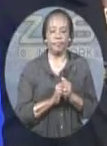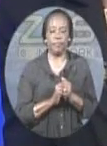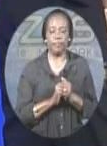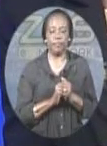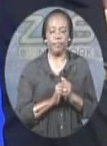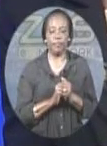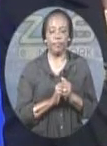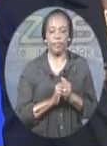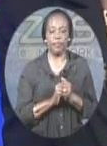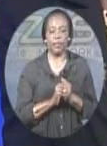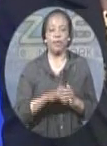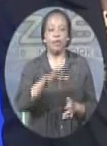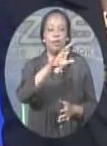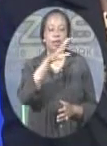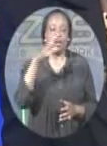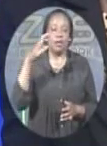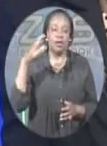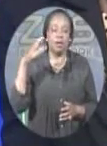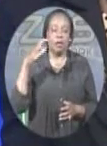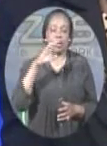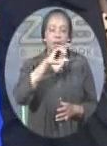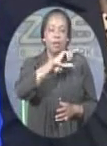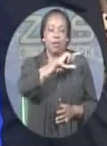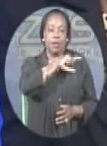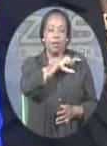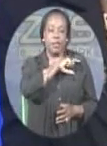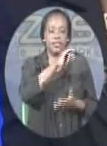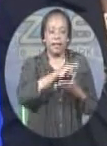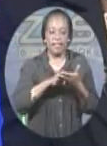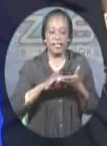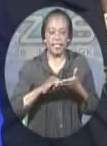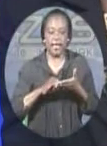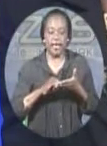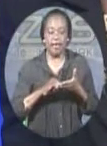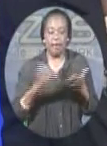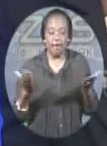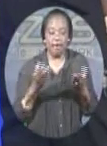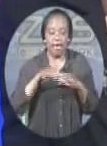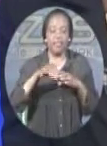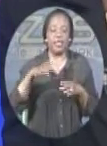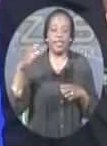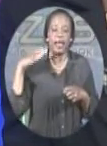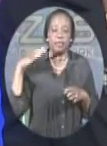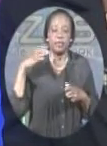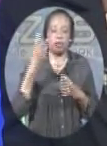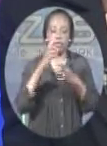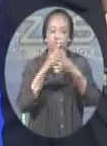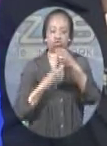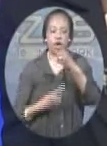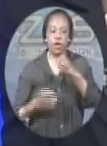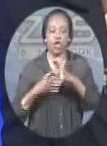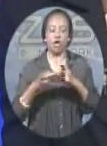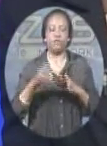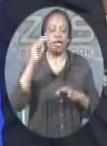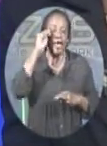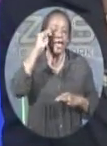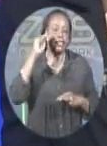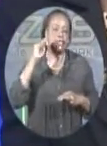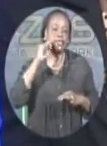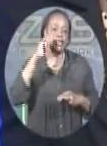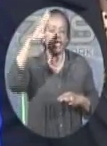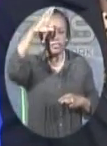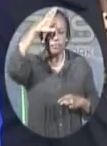Back here in the Capitol, police are investigating the circumstances surrounding the apparent drowning death of a teenage boy on Friday in waters off Arawak